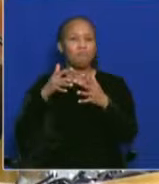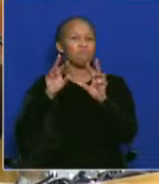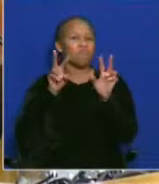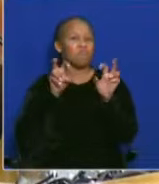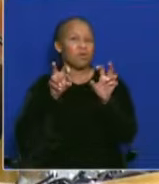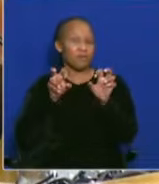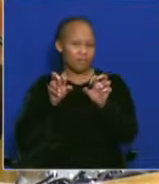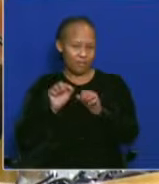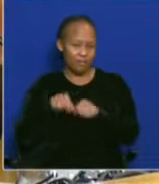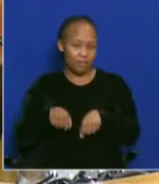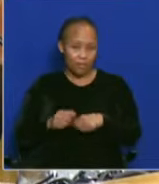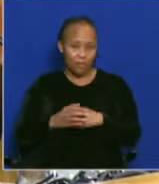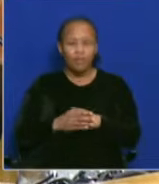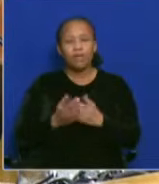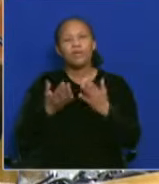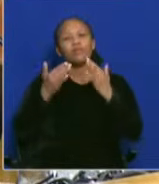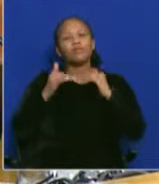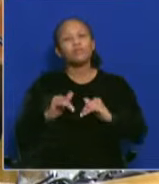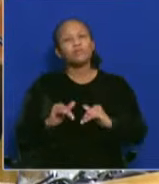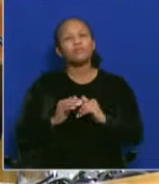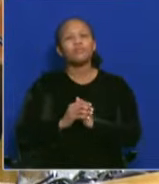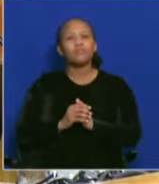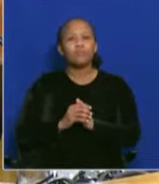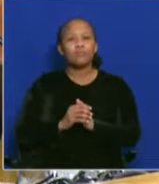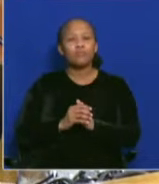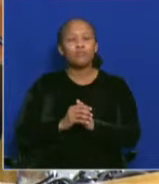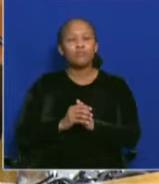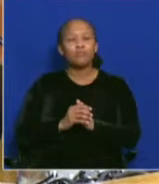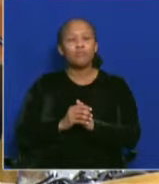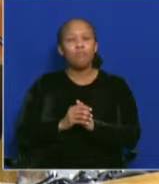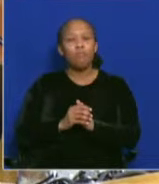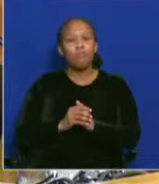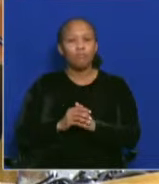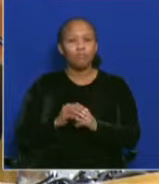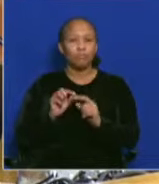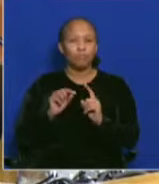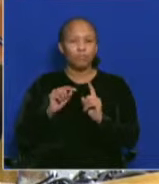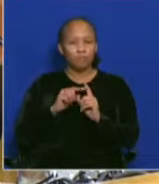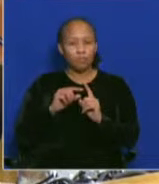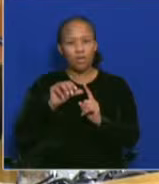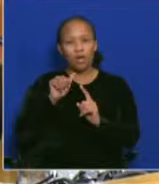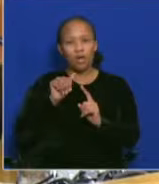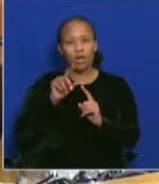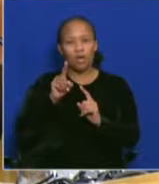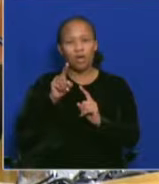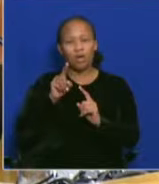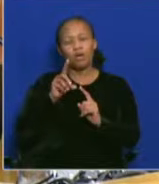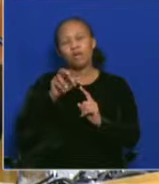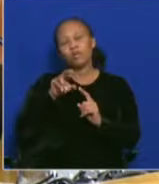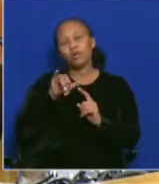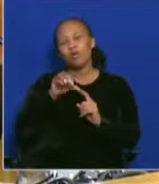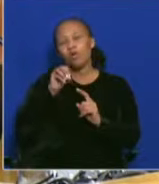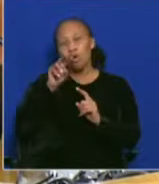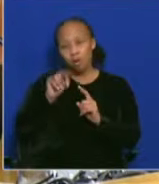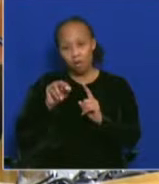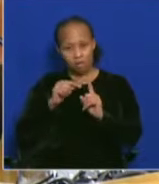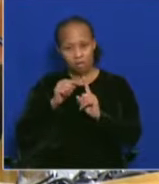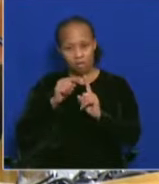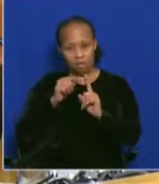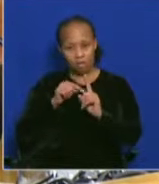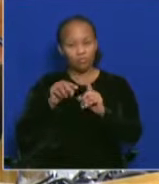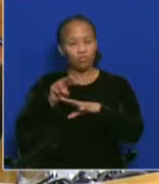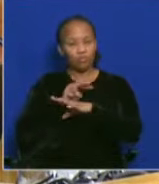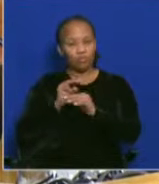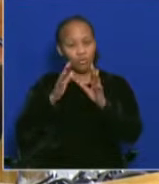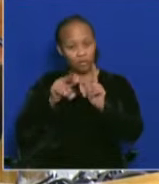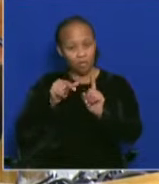Adriano Mazzotti, in his capacity as director of Carney Links, deposed to an affidavit. Carney Links and SARS subsequently adopted